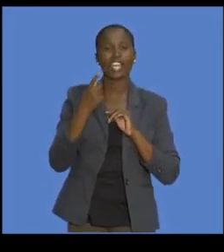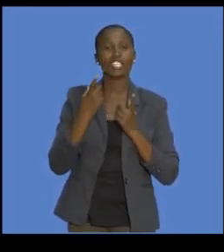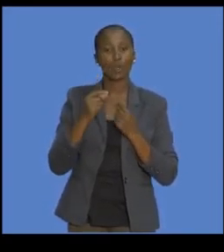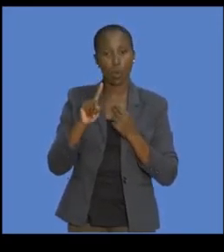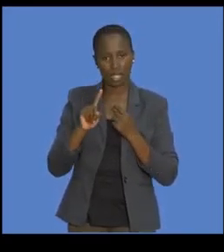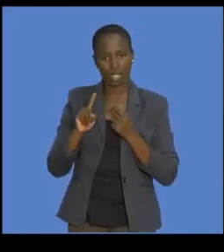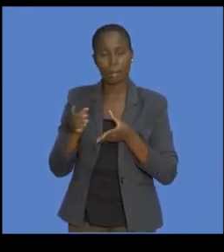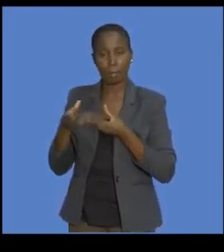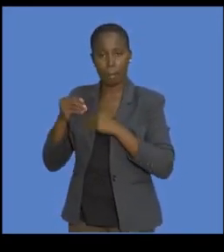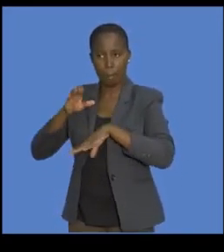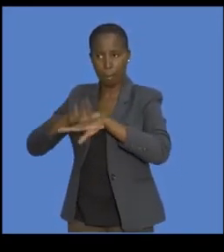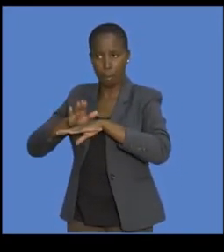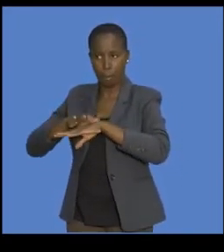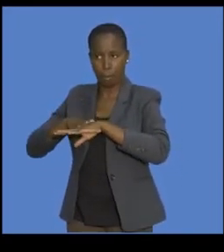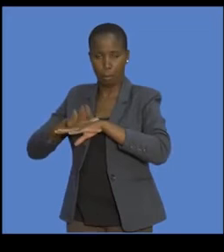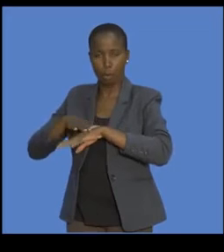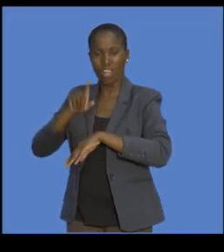more TSH.